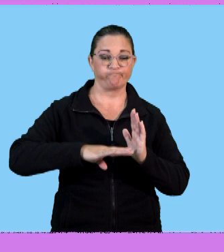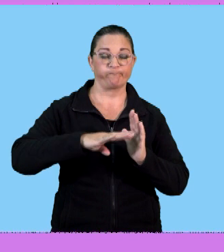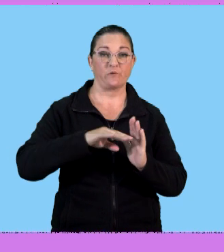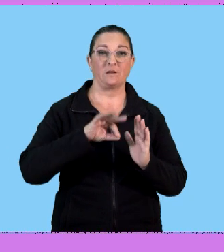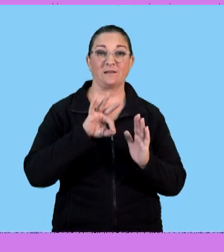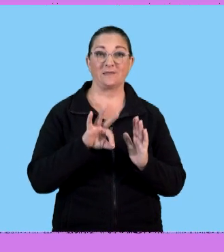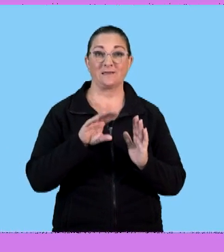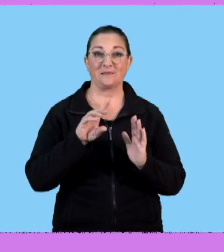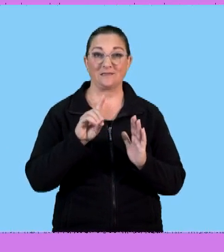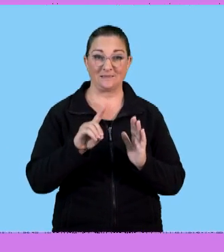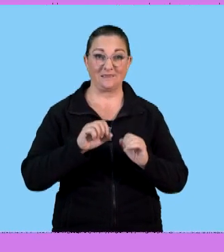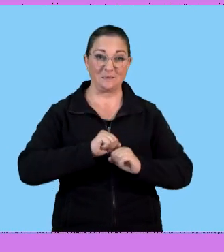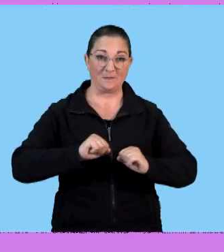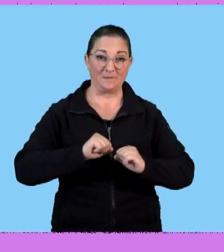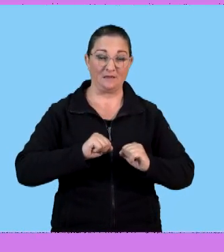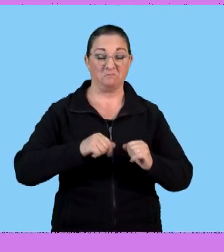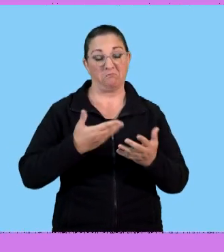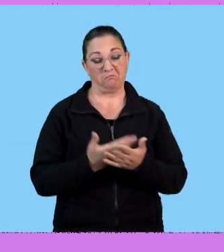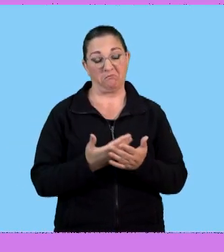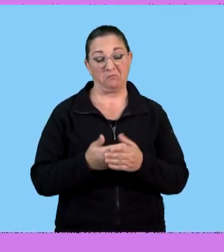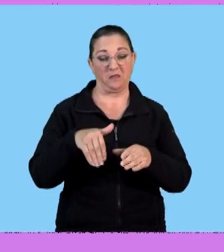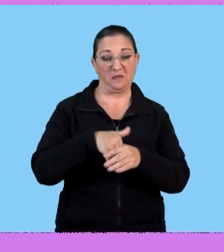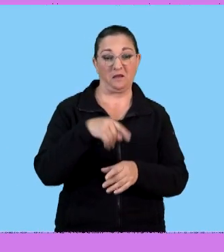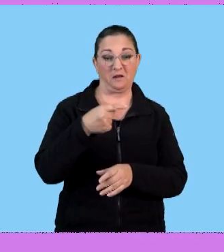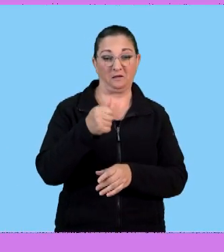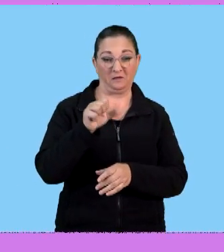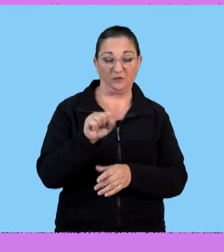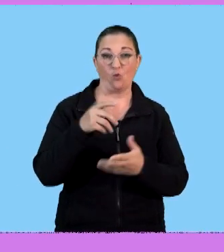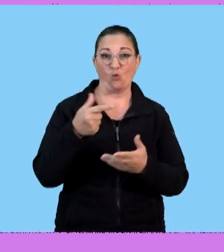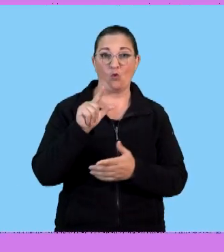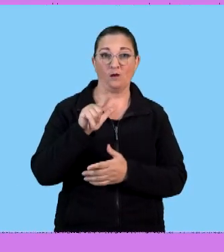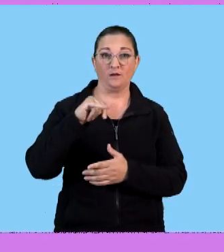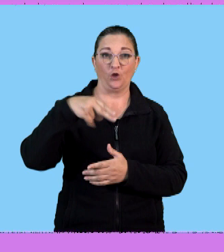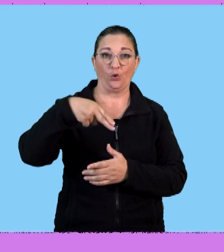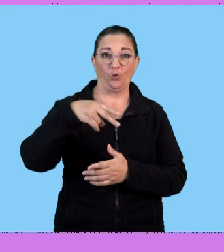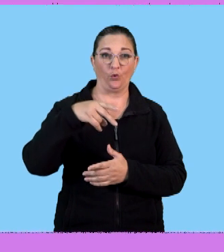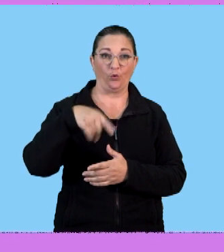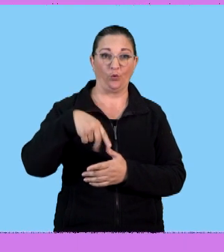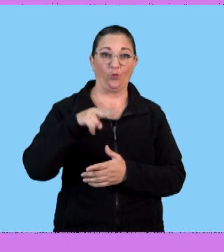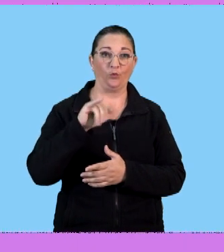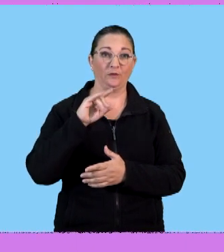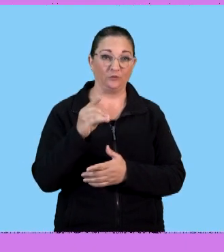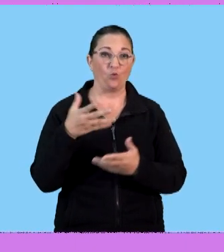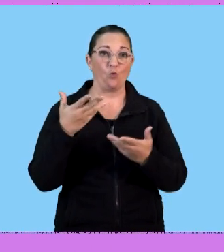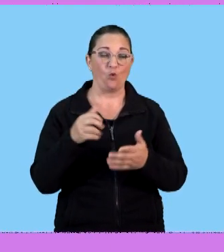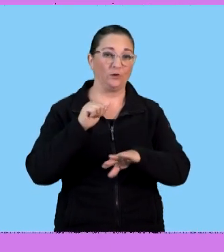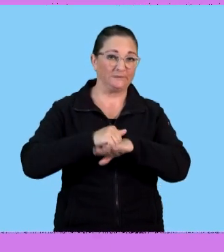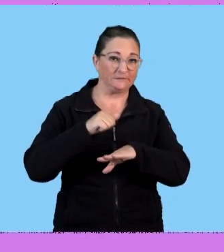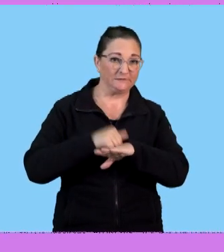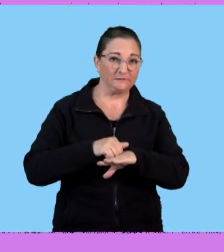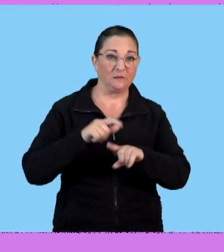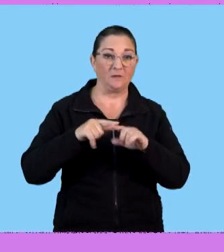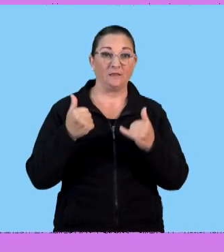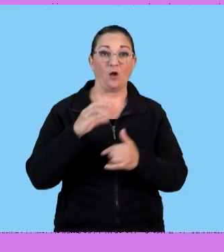three-dimensional space occupied by a gas, can be a liquid or a solid substance. The word